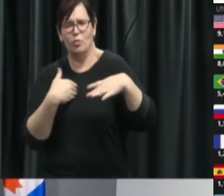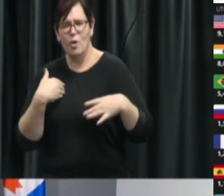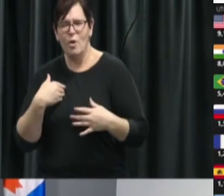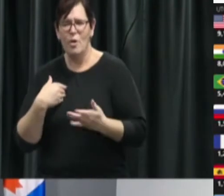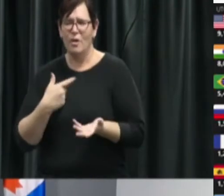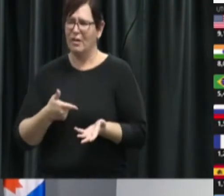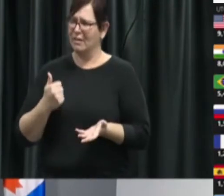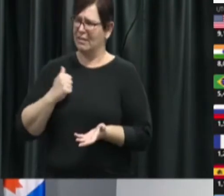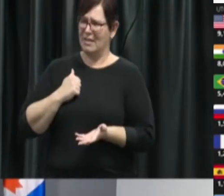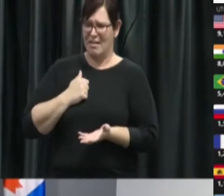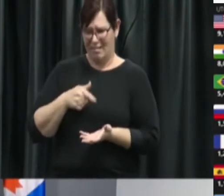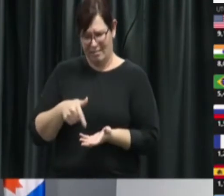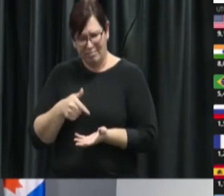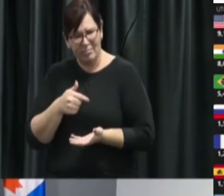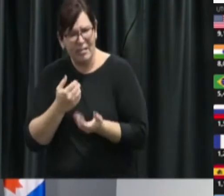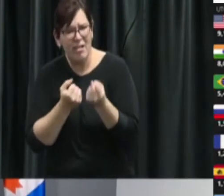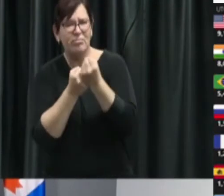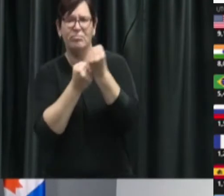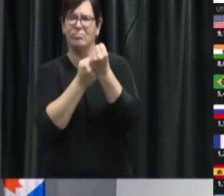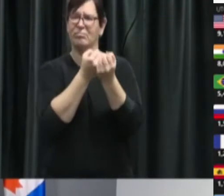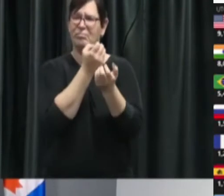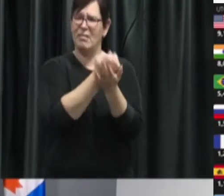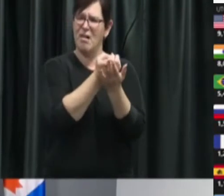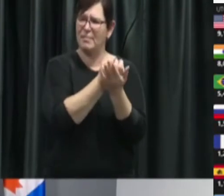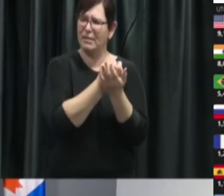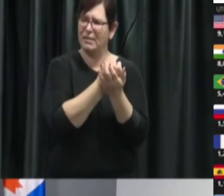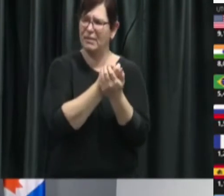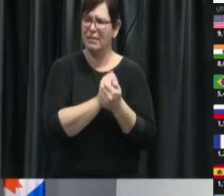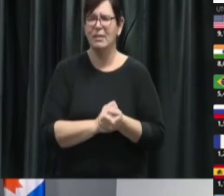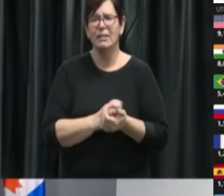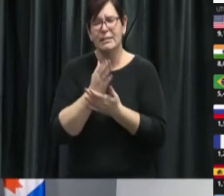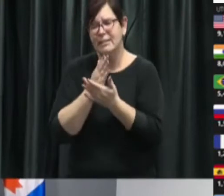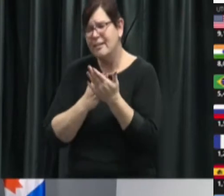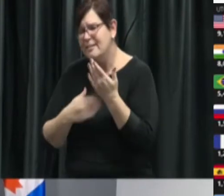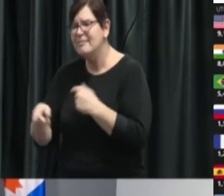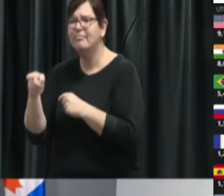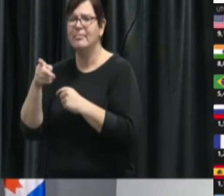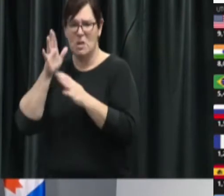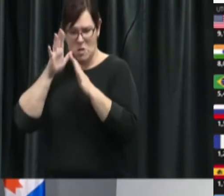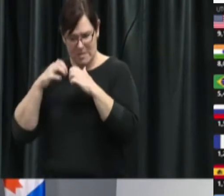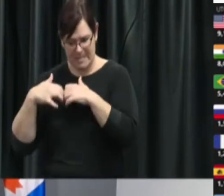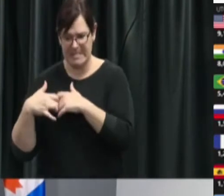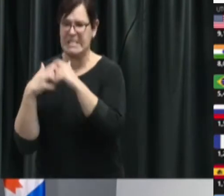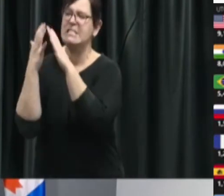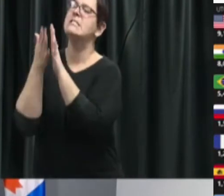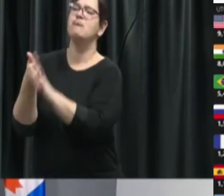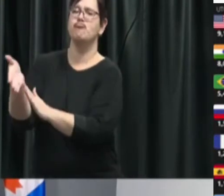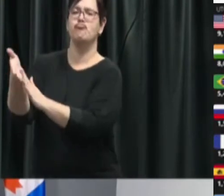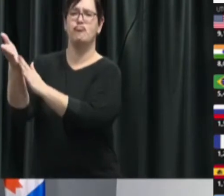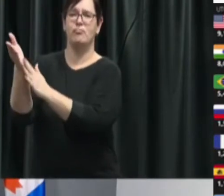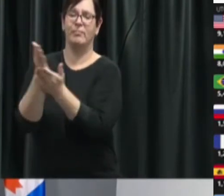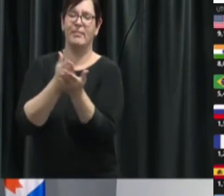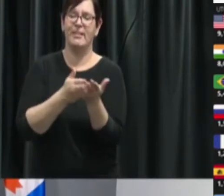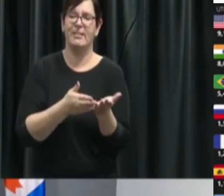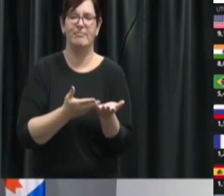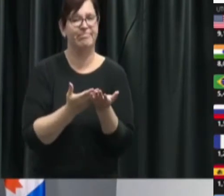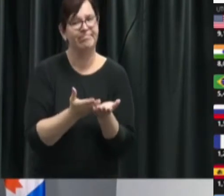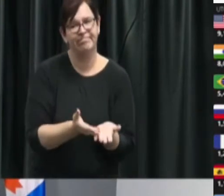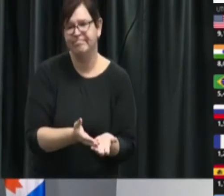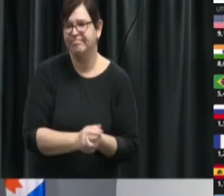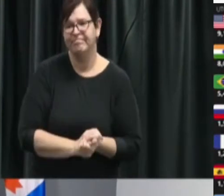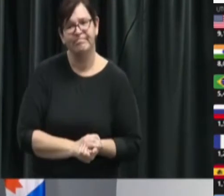back, and some of those businesses will come back, but some won't. But it's been devastating. I don't think there's any other word that you could possibly use to describe it. Even that might understate